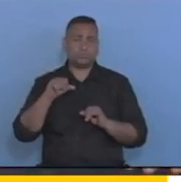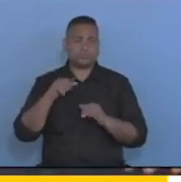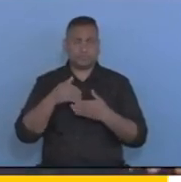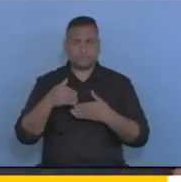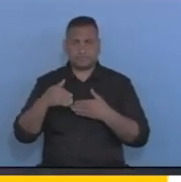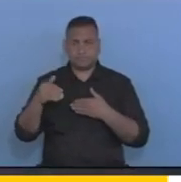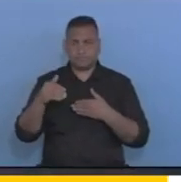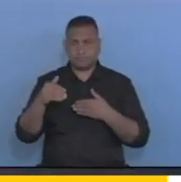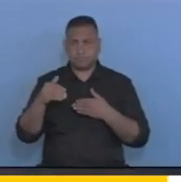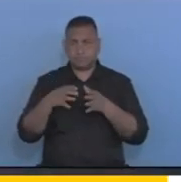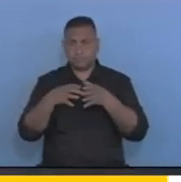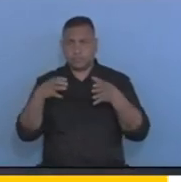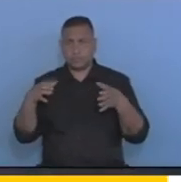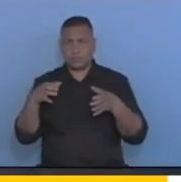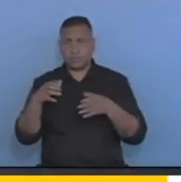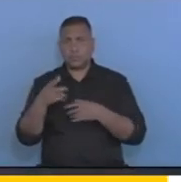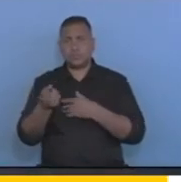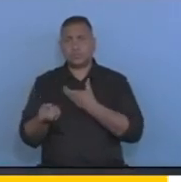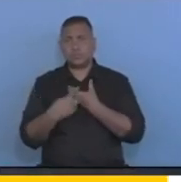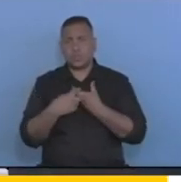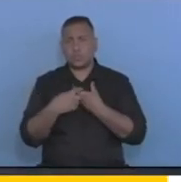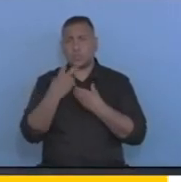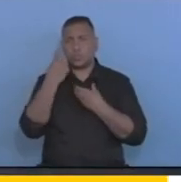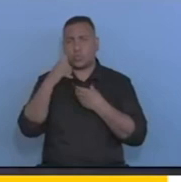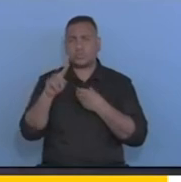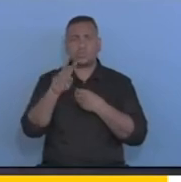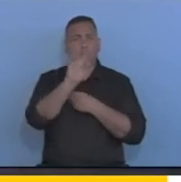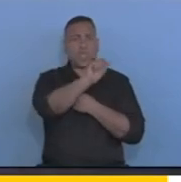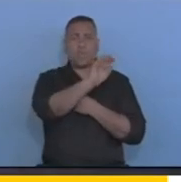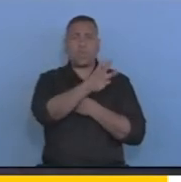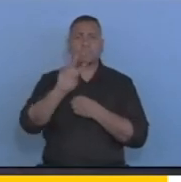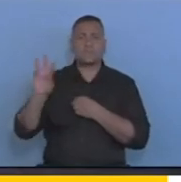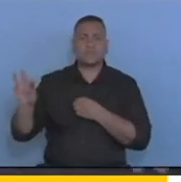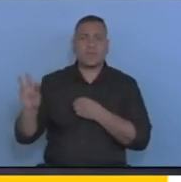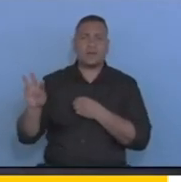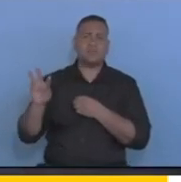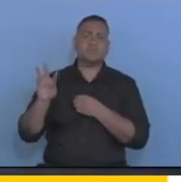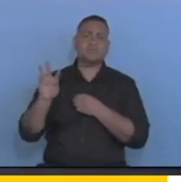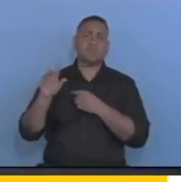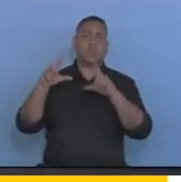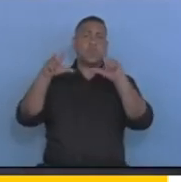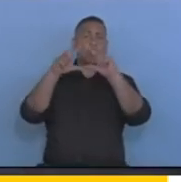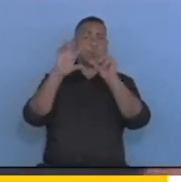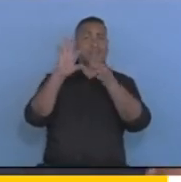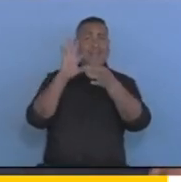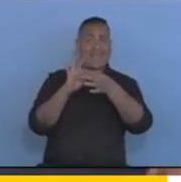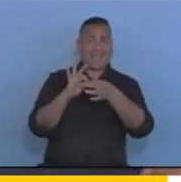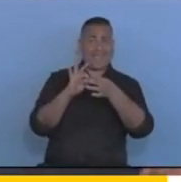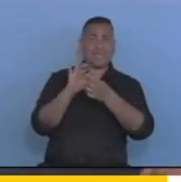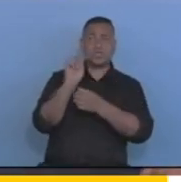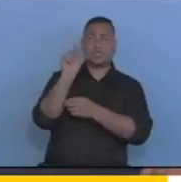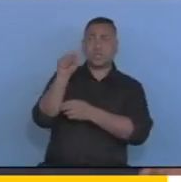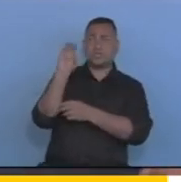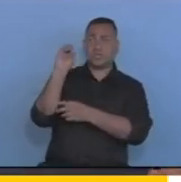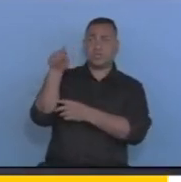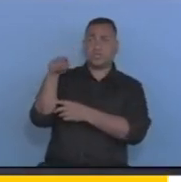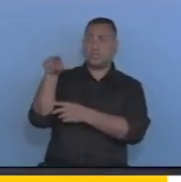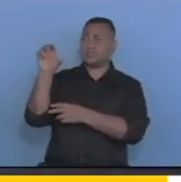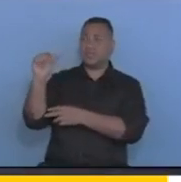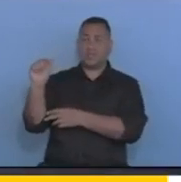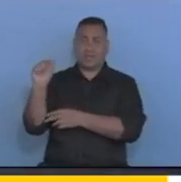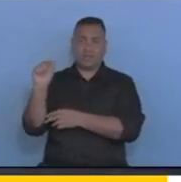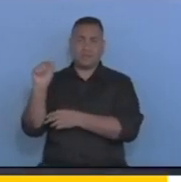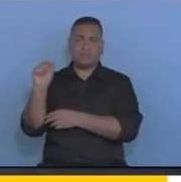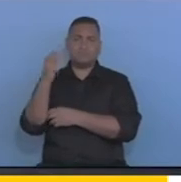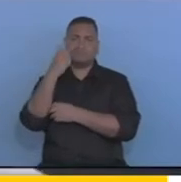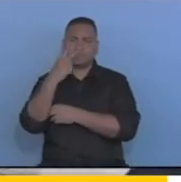definitely logging online, you're visiting the website. At northwing.co.za to find out all the details what you had. What I must say, it's been an absolute